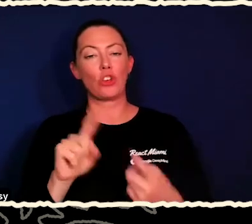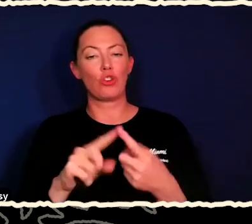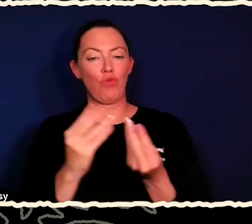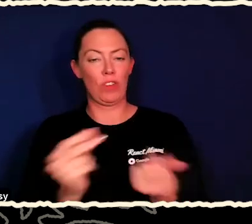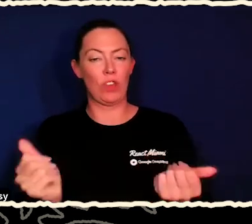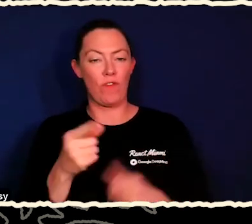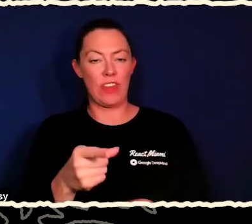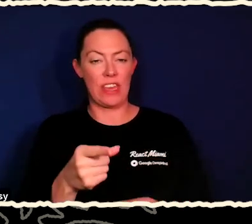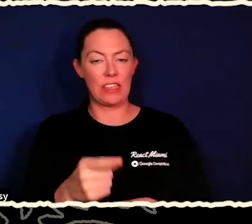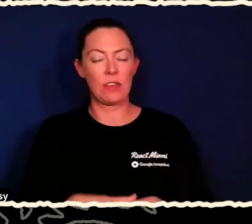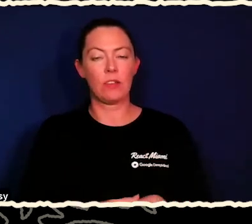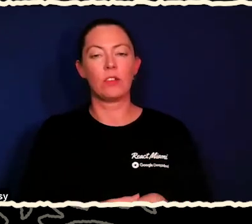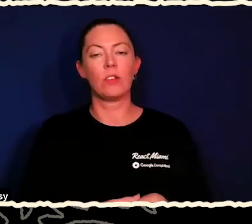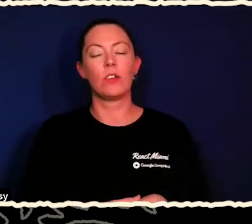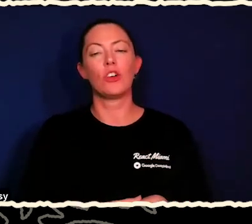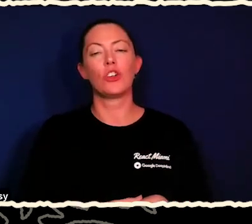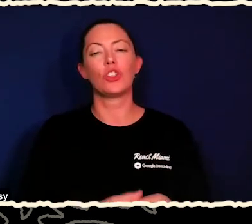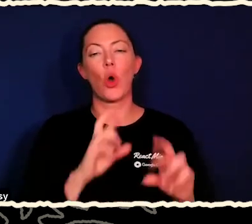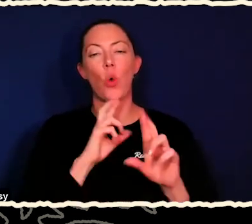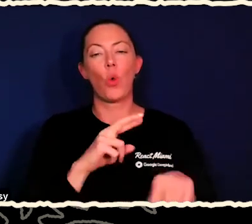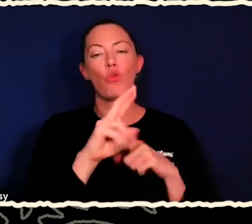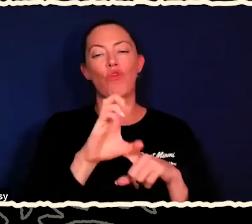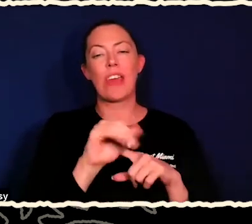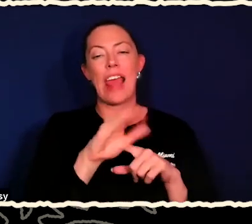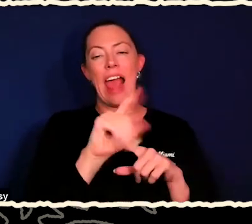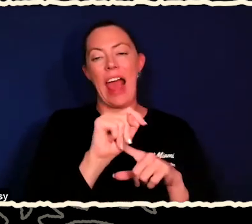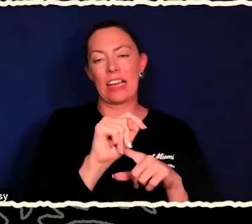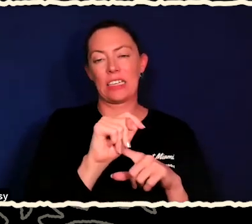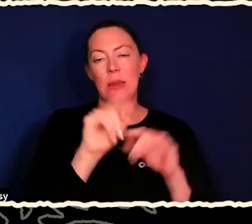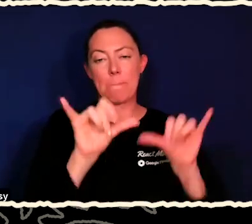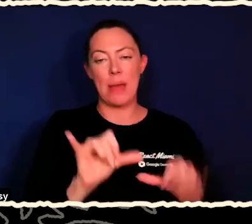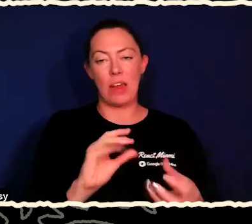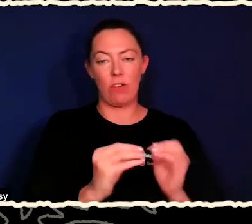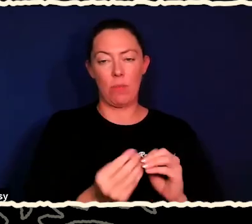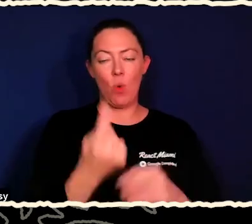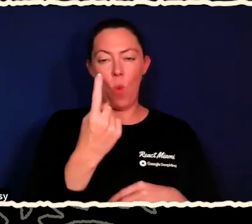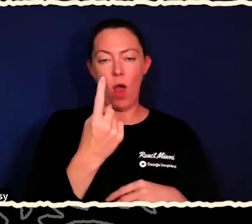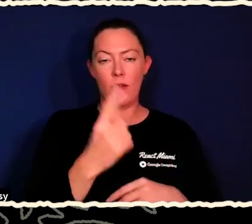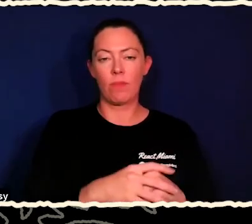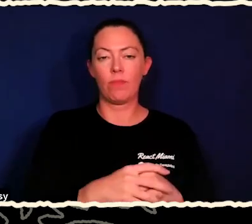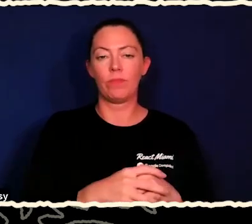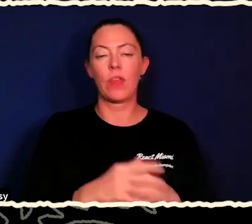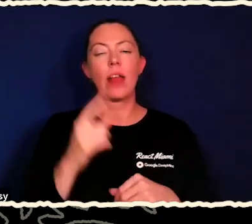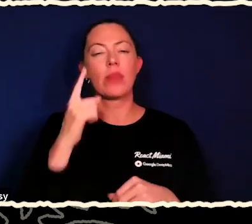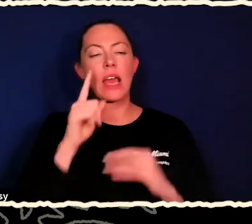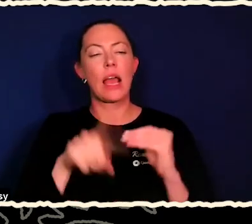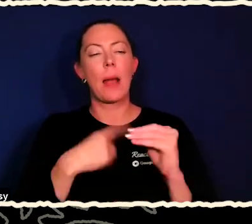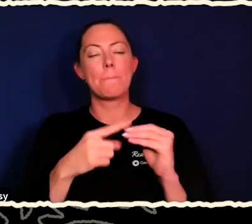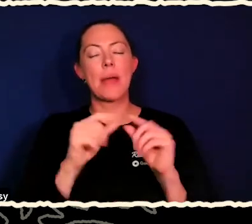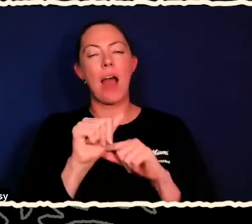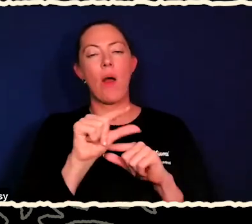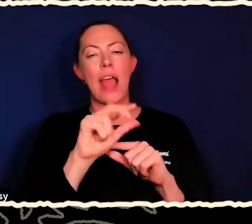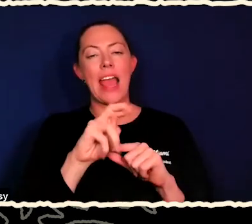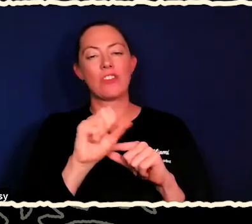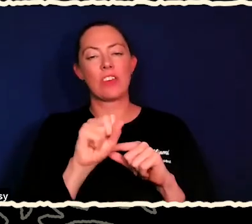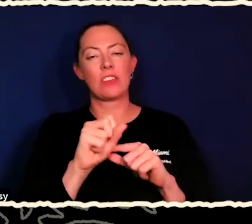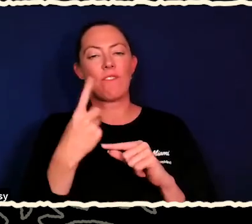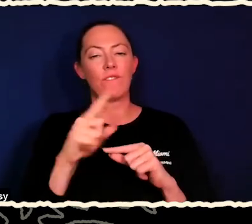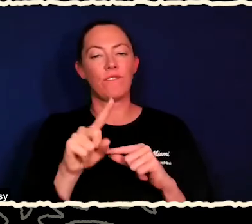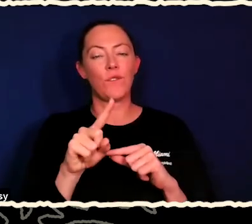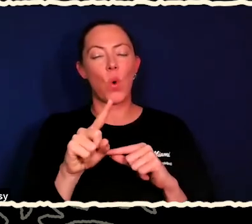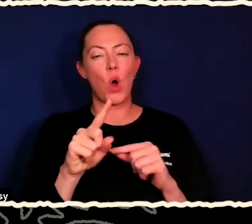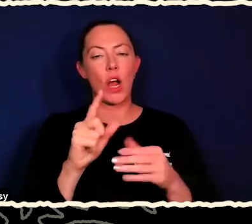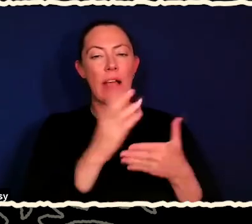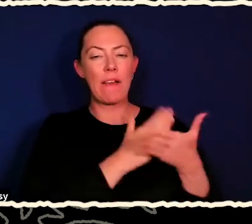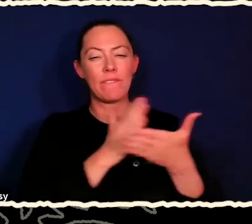Here's React pattern number 1. In my opinion, that's the most important. Think of agents as feature scope machines. Please